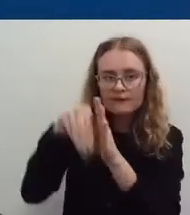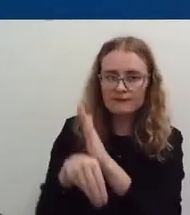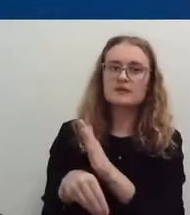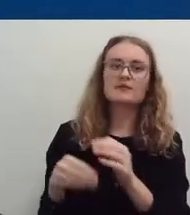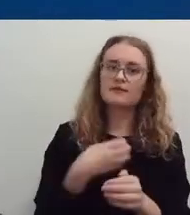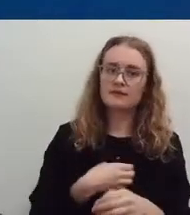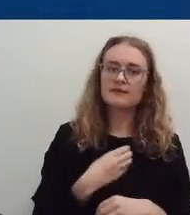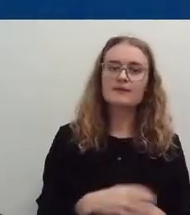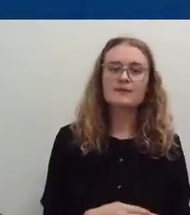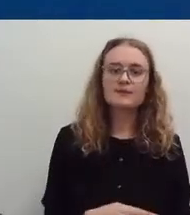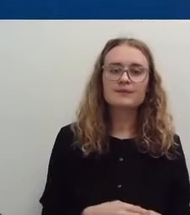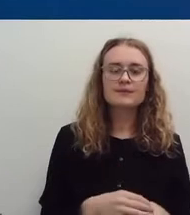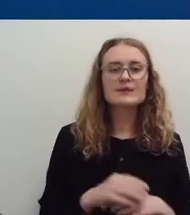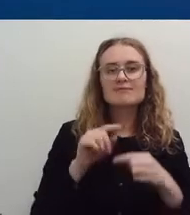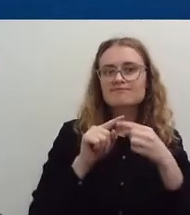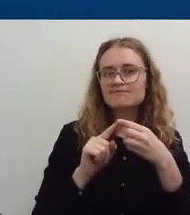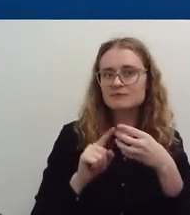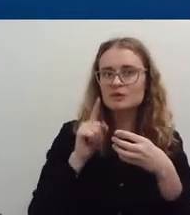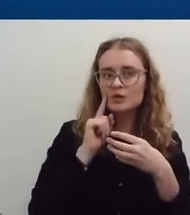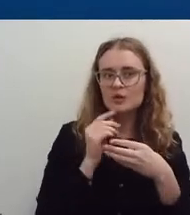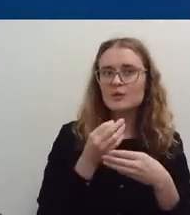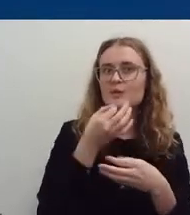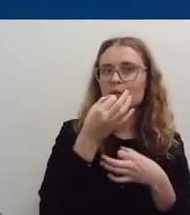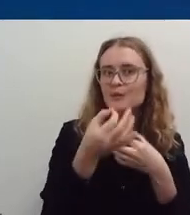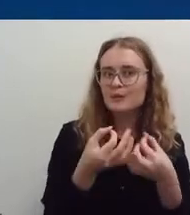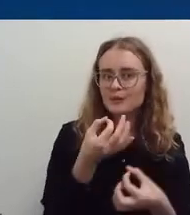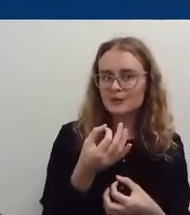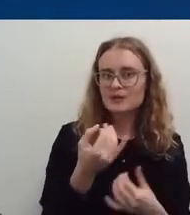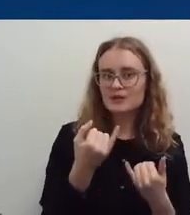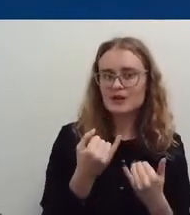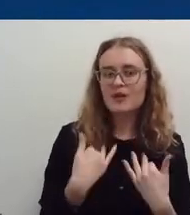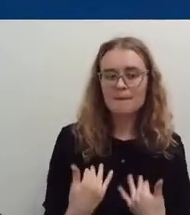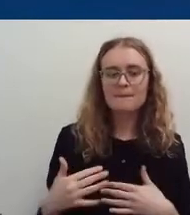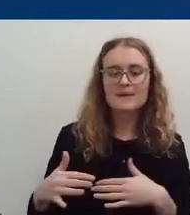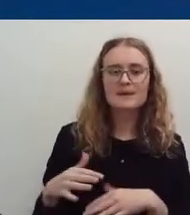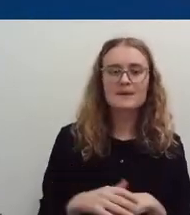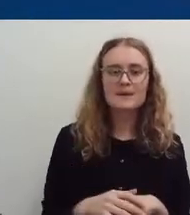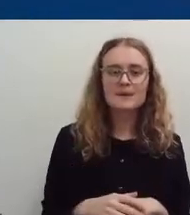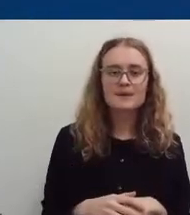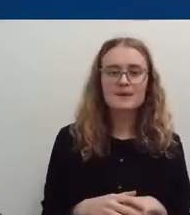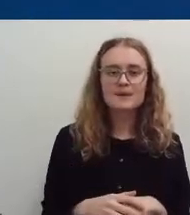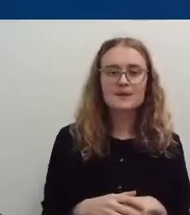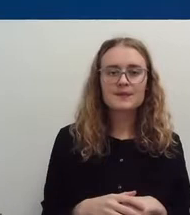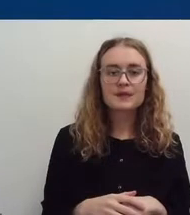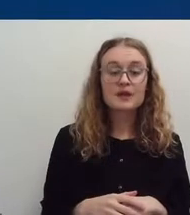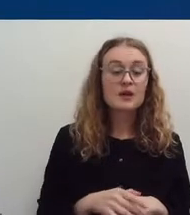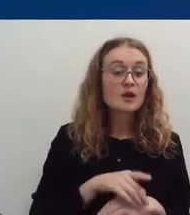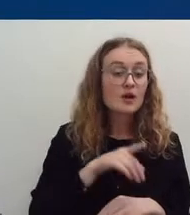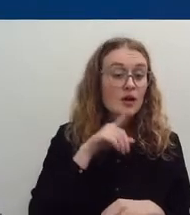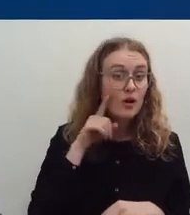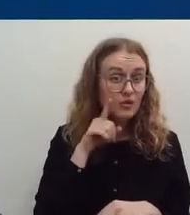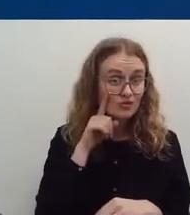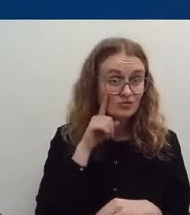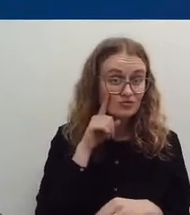as well. For example, young people are actively taking part in different civil society networks that